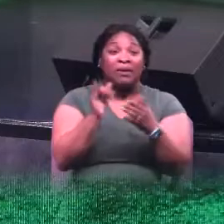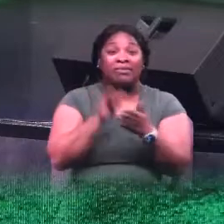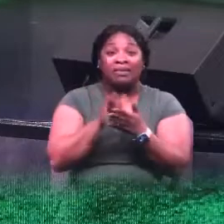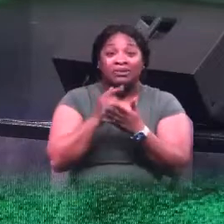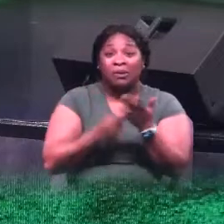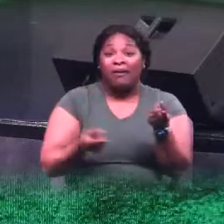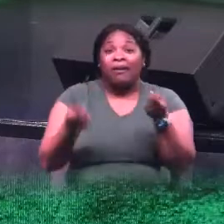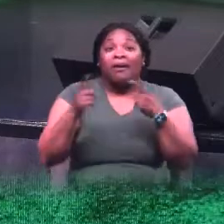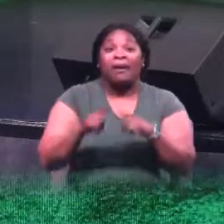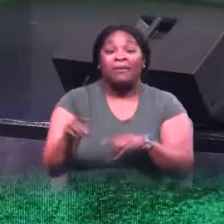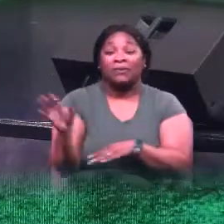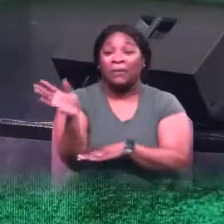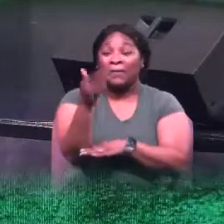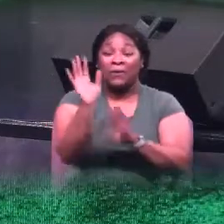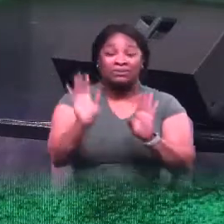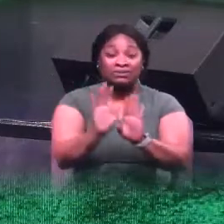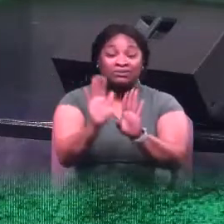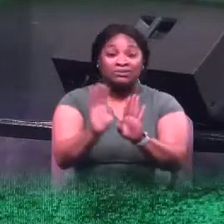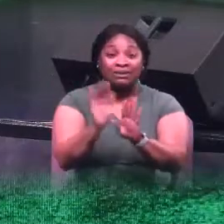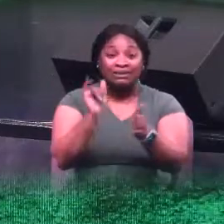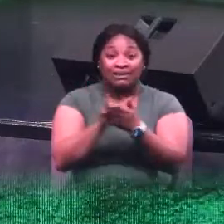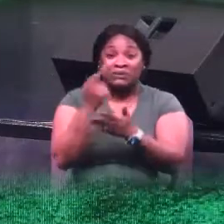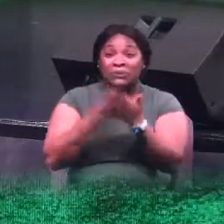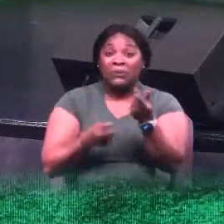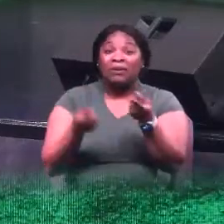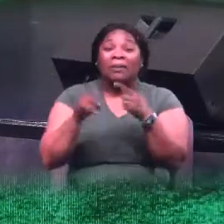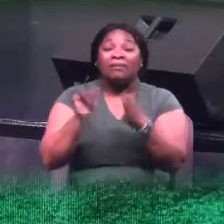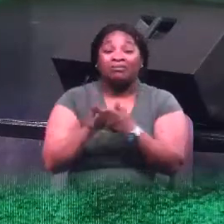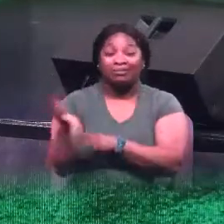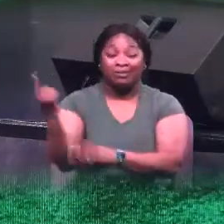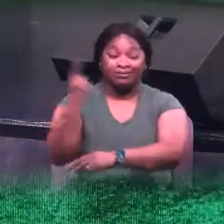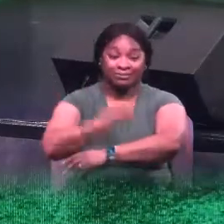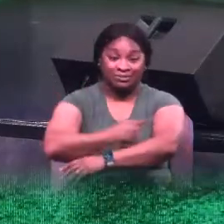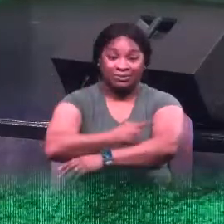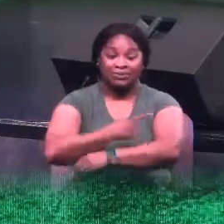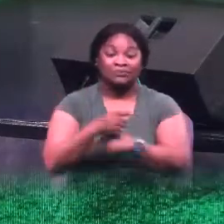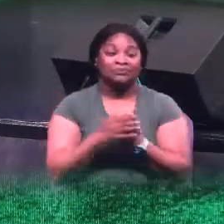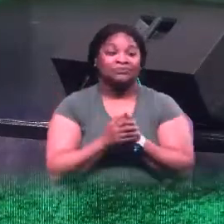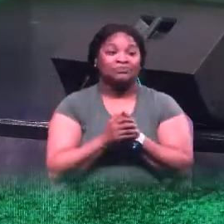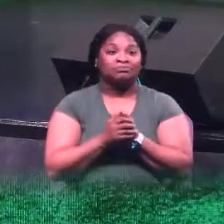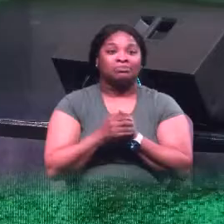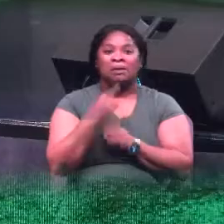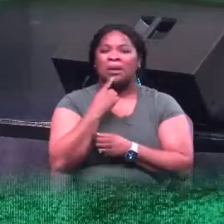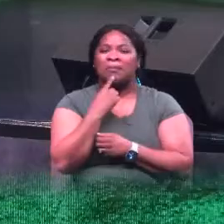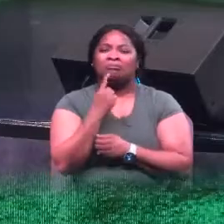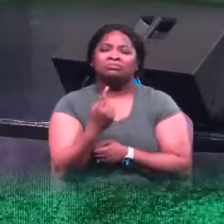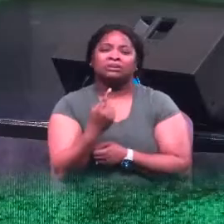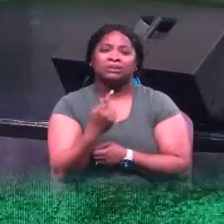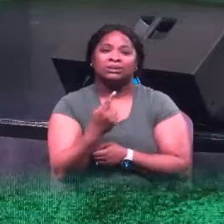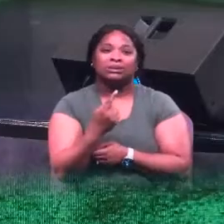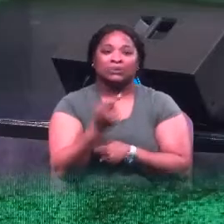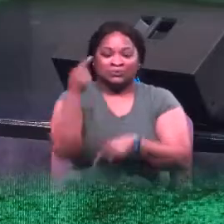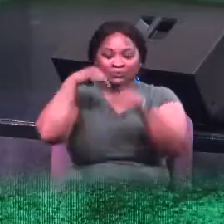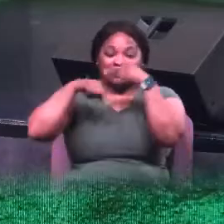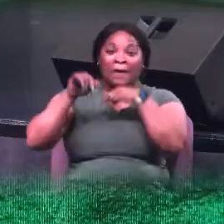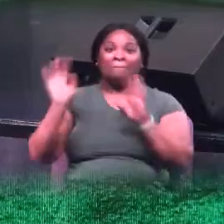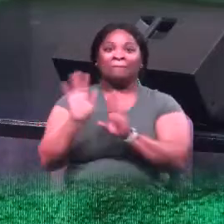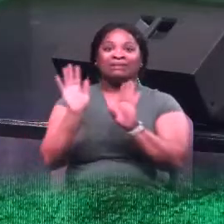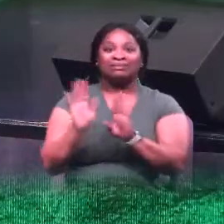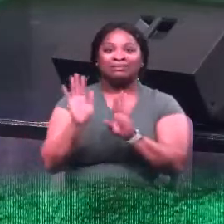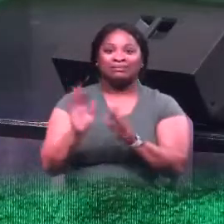what happened on Palm Sunday. That's what happened that day. But let me tell you the backstory of Palm